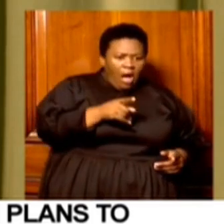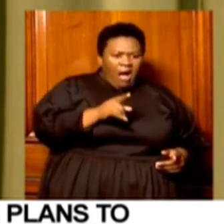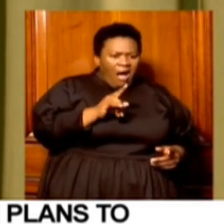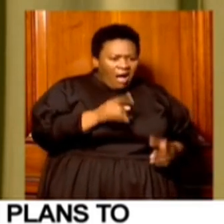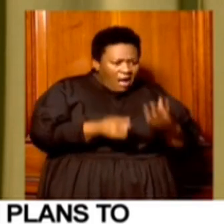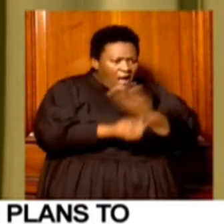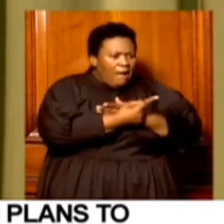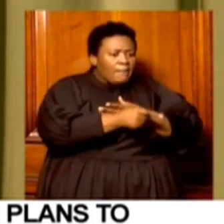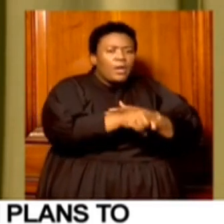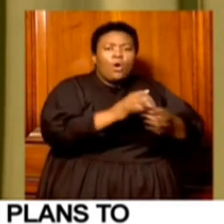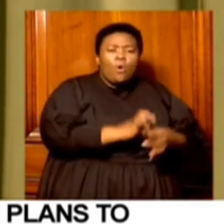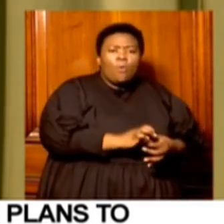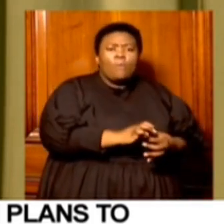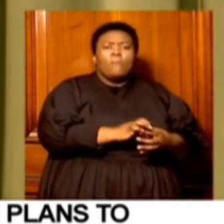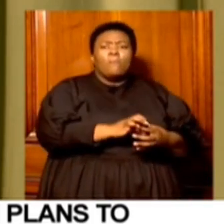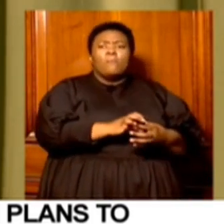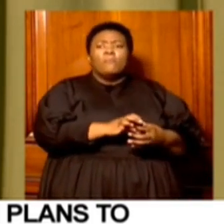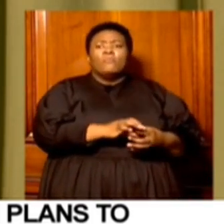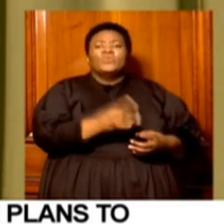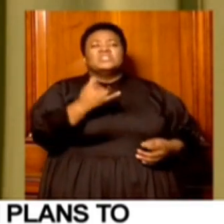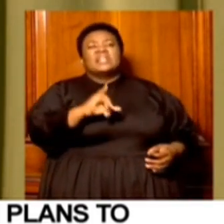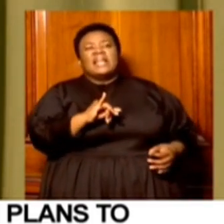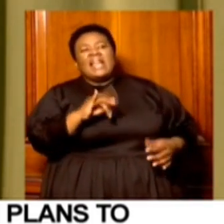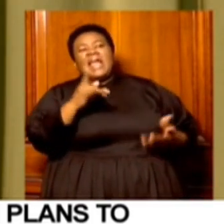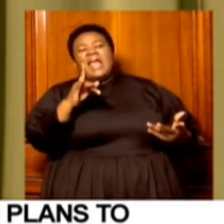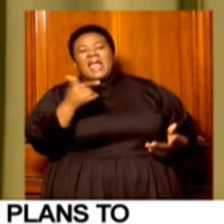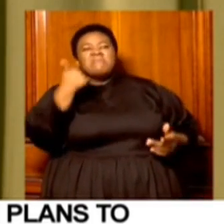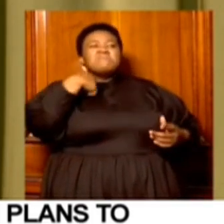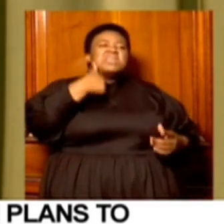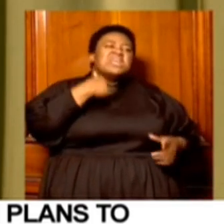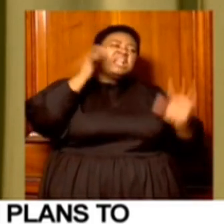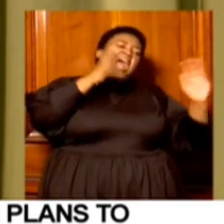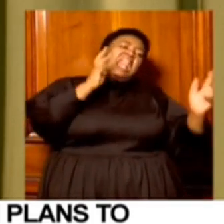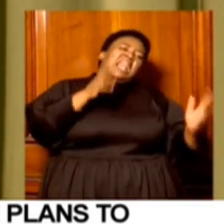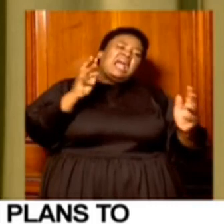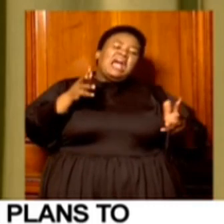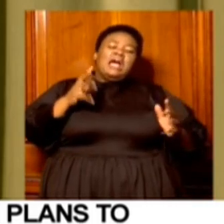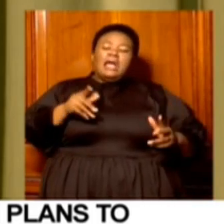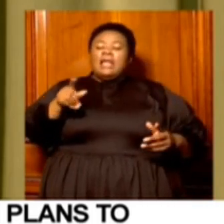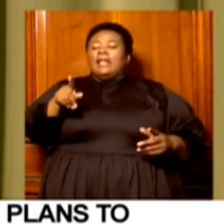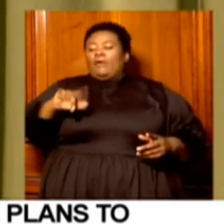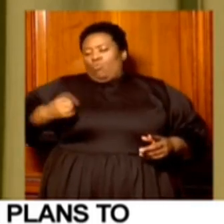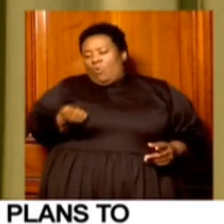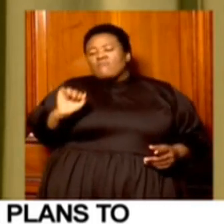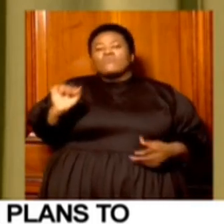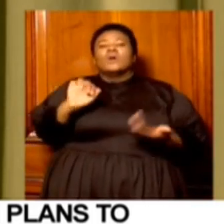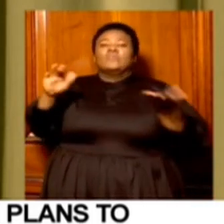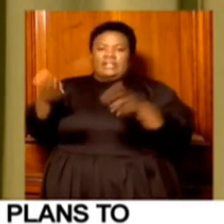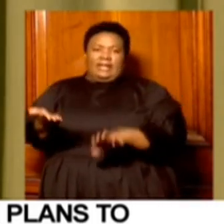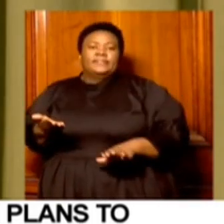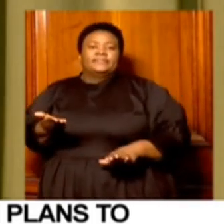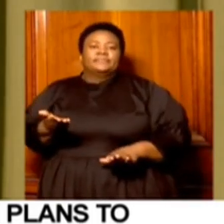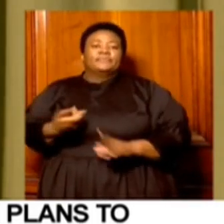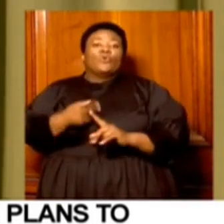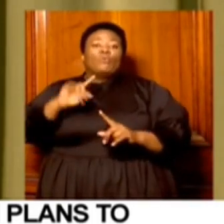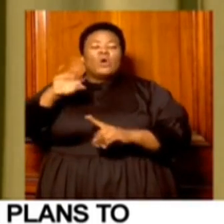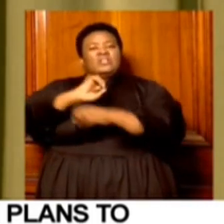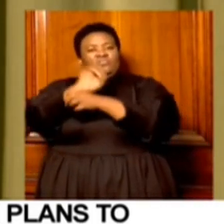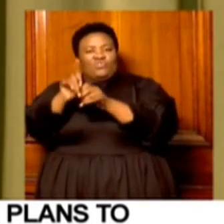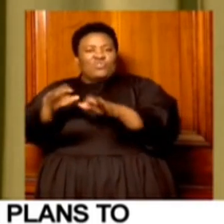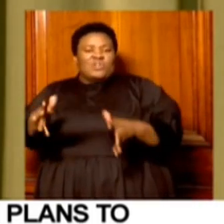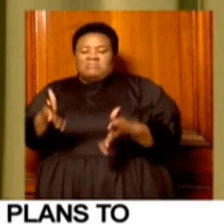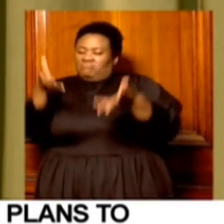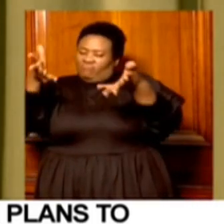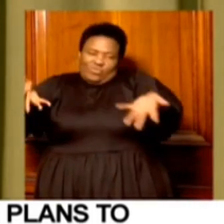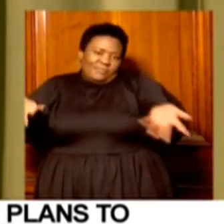estradeni. Mbalula, Minister of Transport, yede, tatu nozu endlini. COVID. You see,